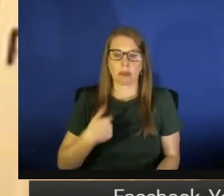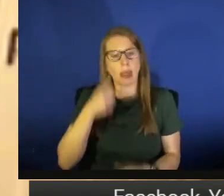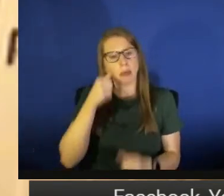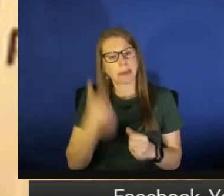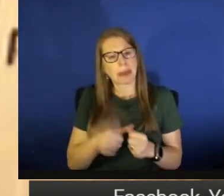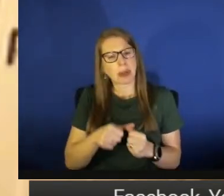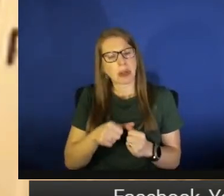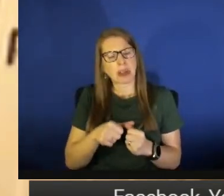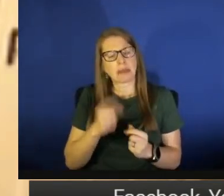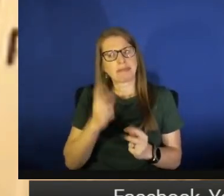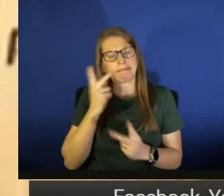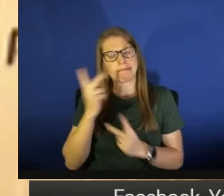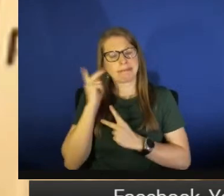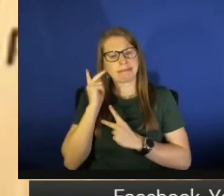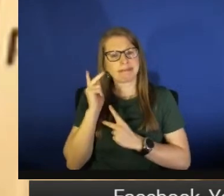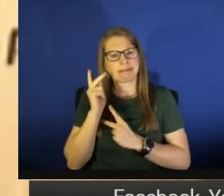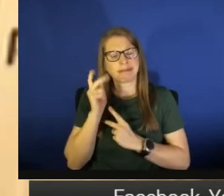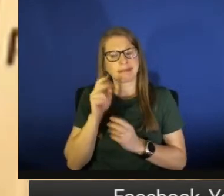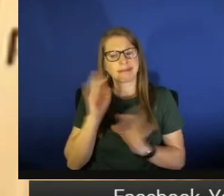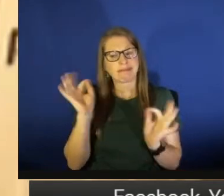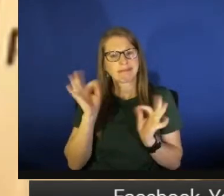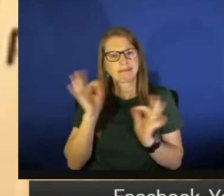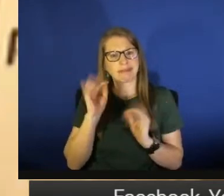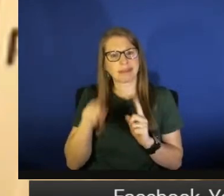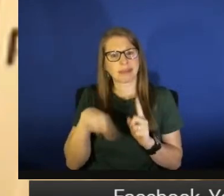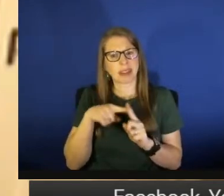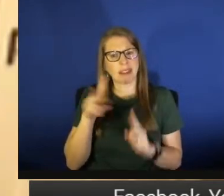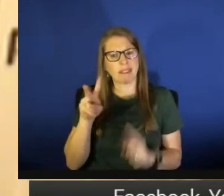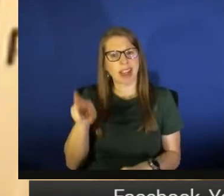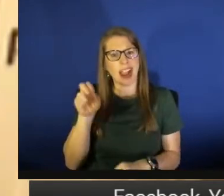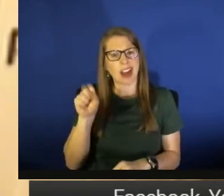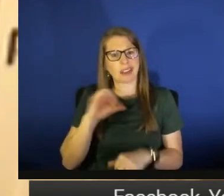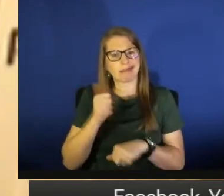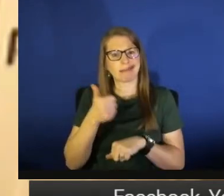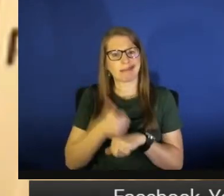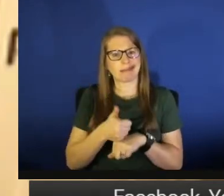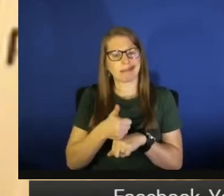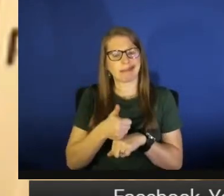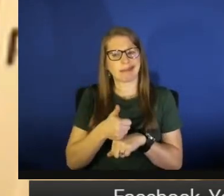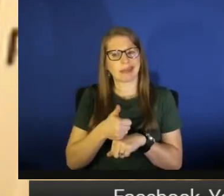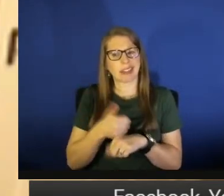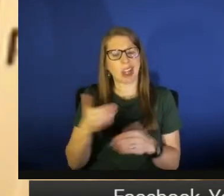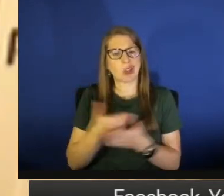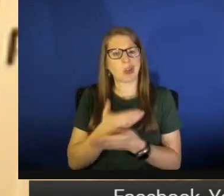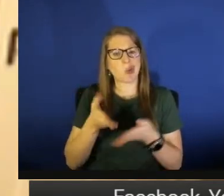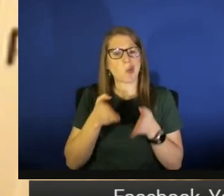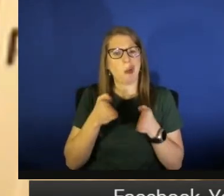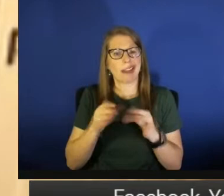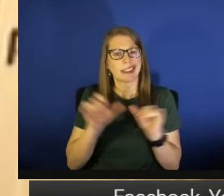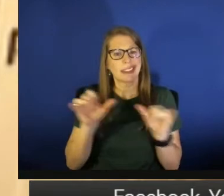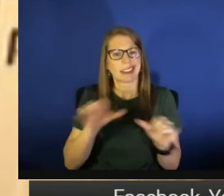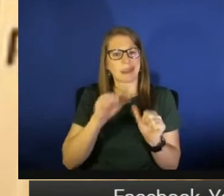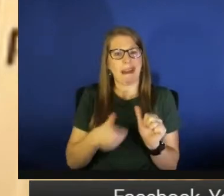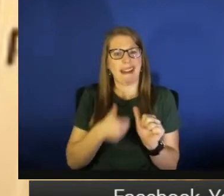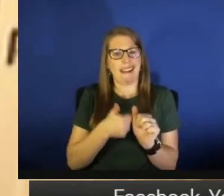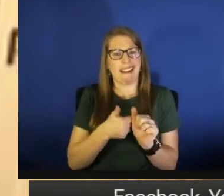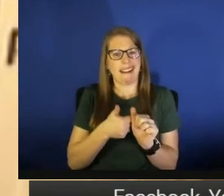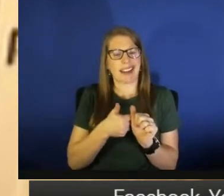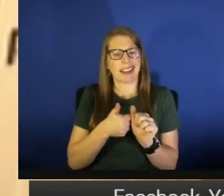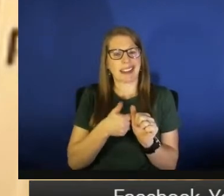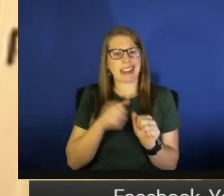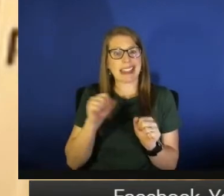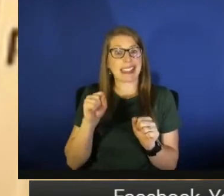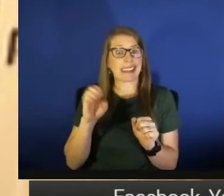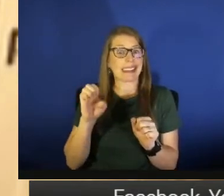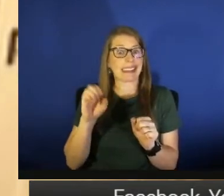didn't know anything really about the virus, we had to create a whole new way of doing the show, a system behind the scenes, to the point where